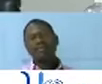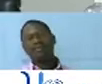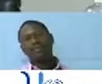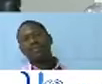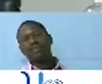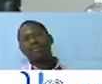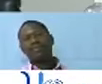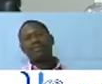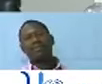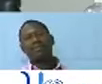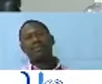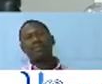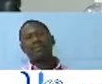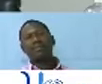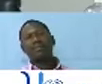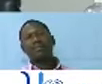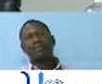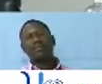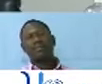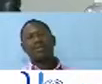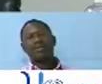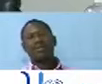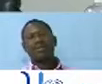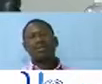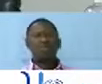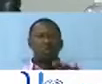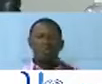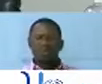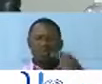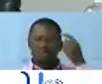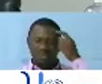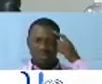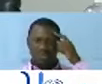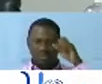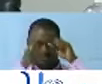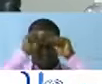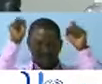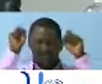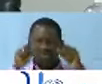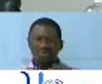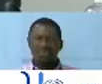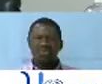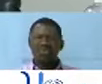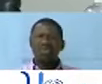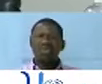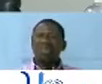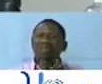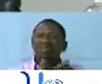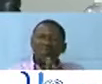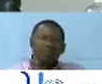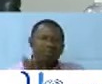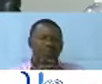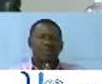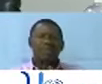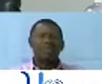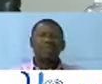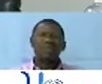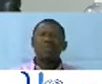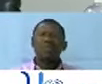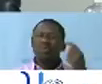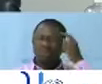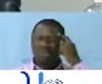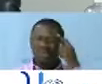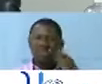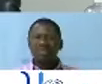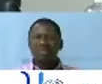sort of amenable to being influenced? Yes, with respect to the case of Mariam Denton, why do you think the case pursued